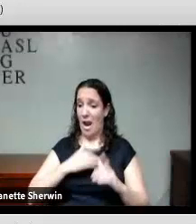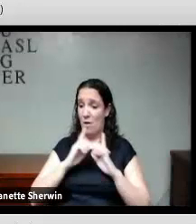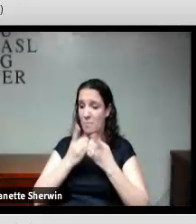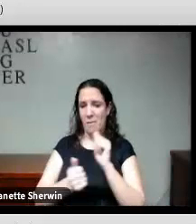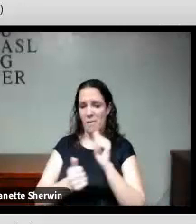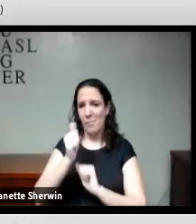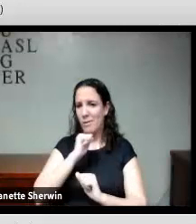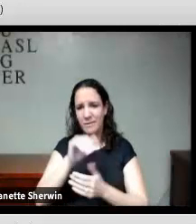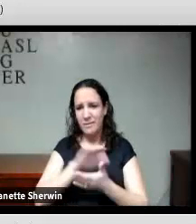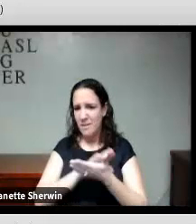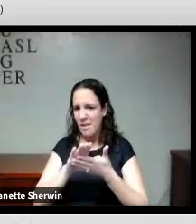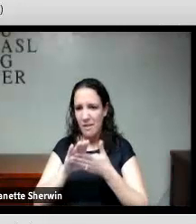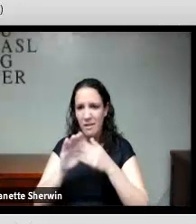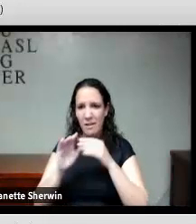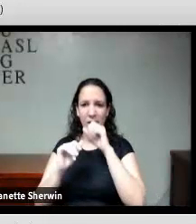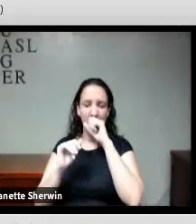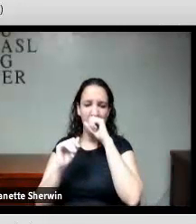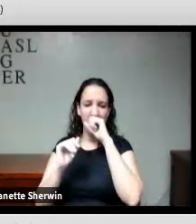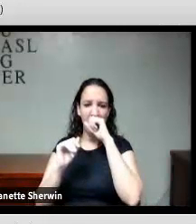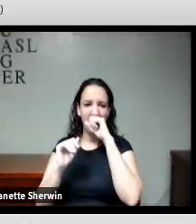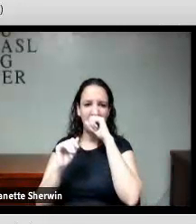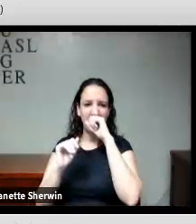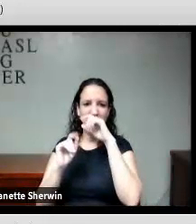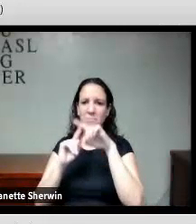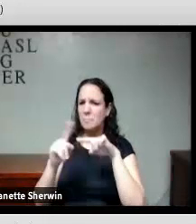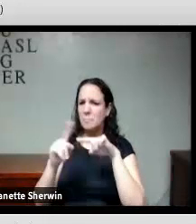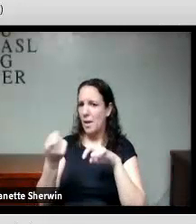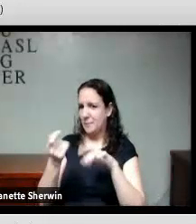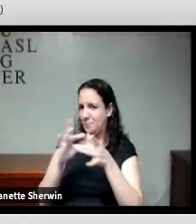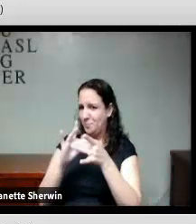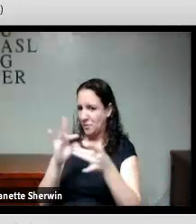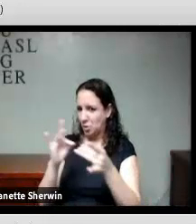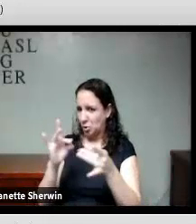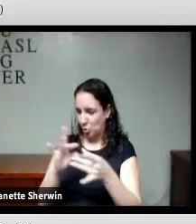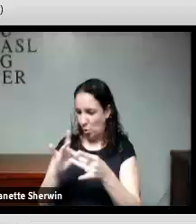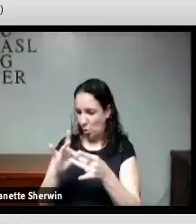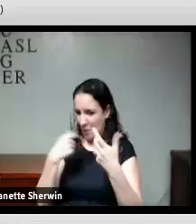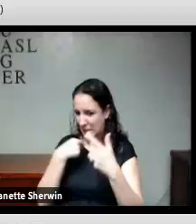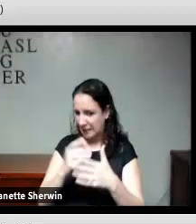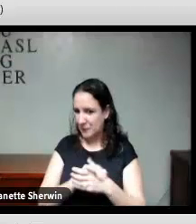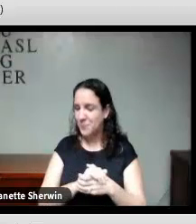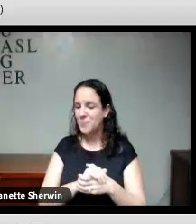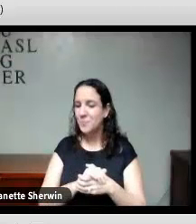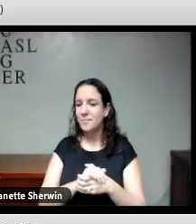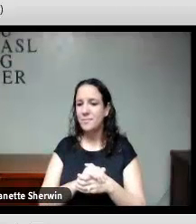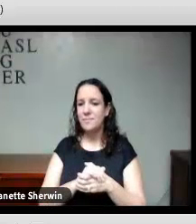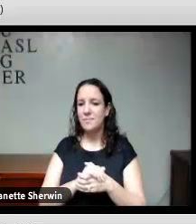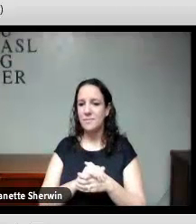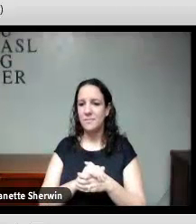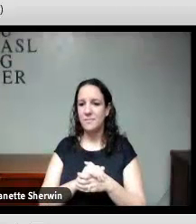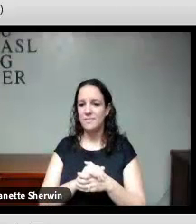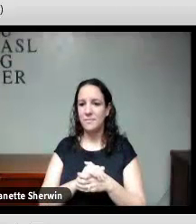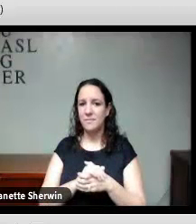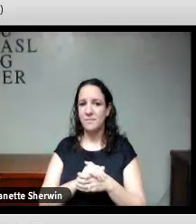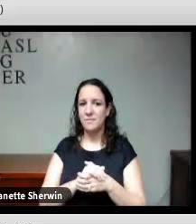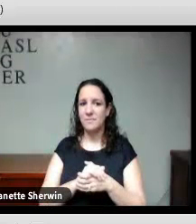kind. But I do want to give you a little story that happened during that time, and one of the things that made me put this